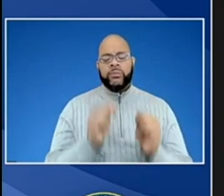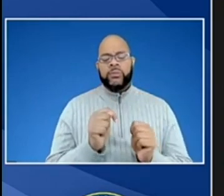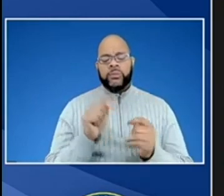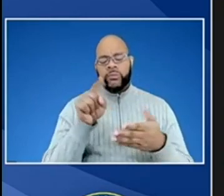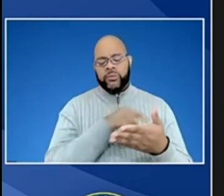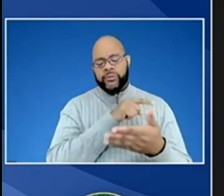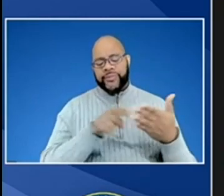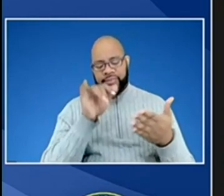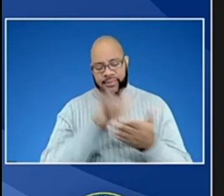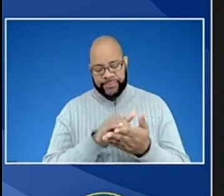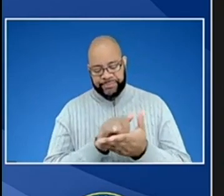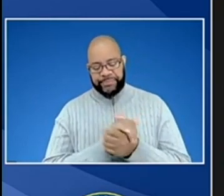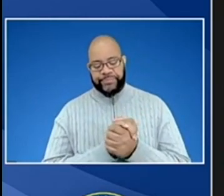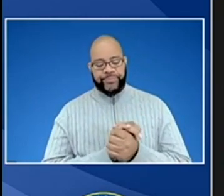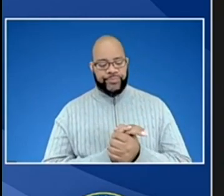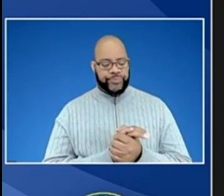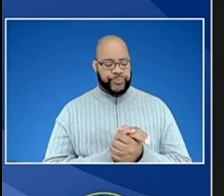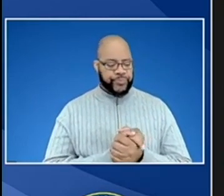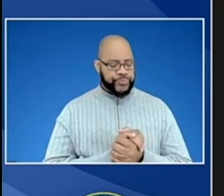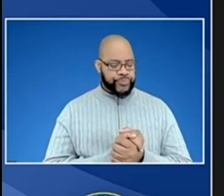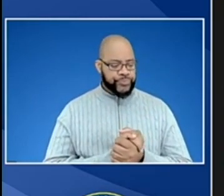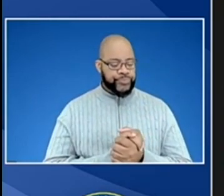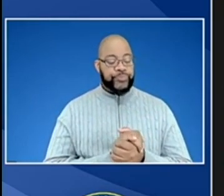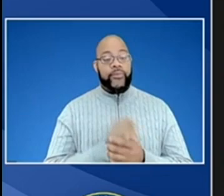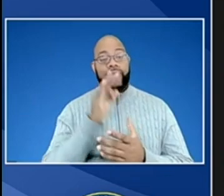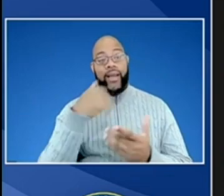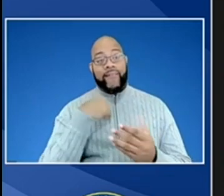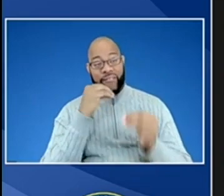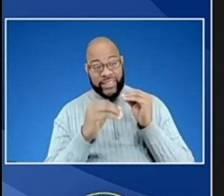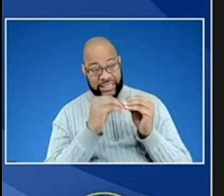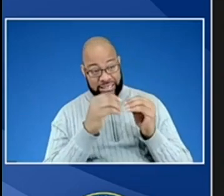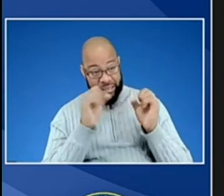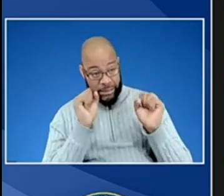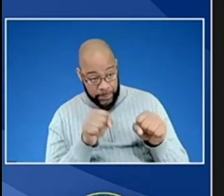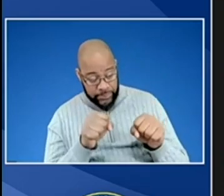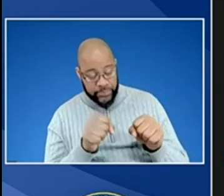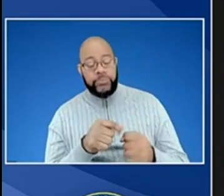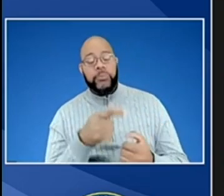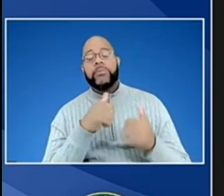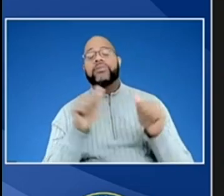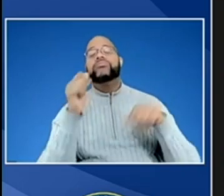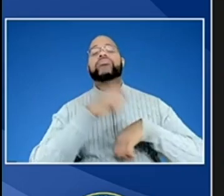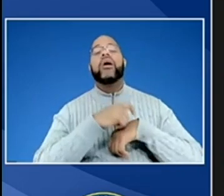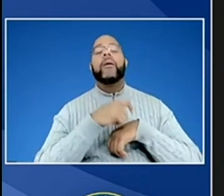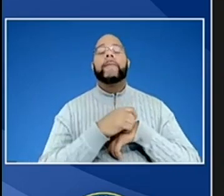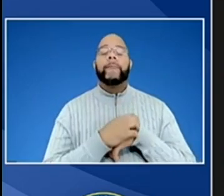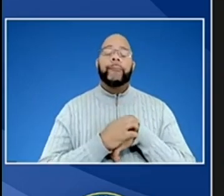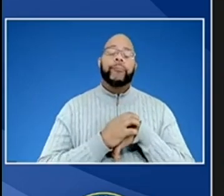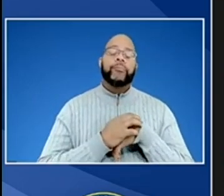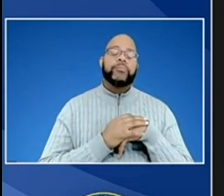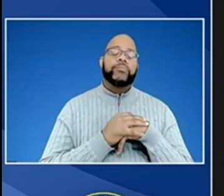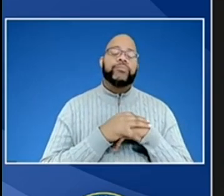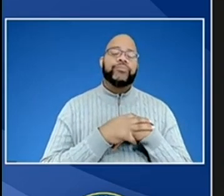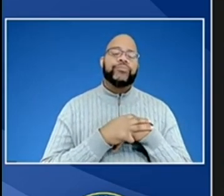that if there is a correction to it. But anytime